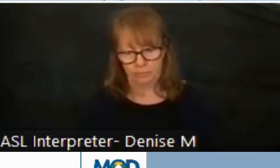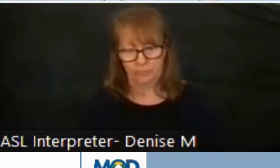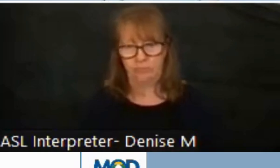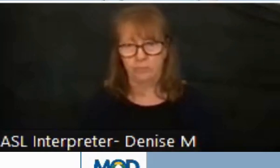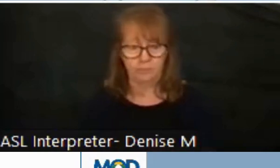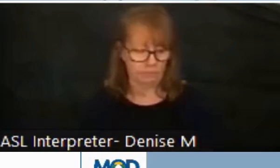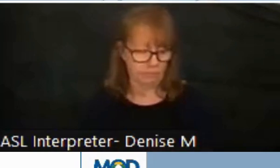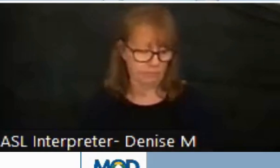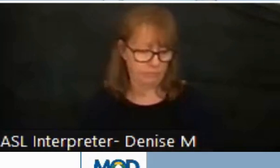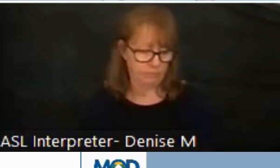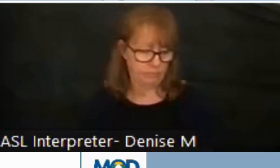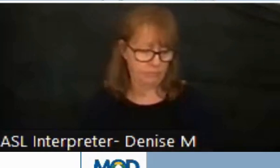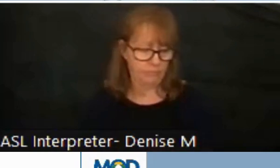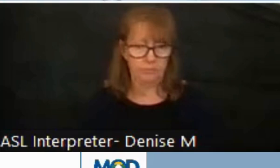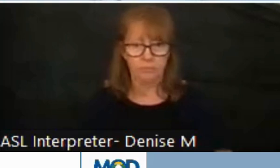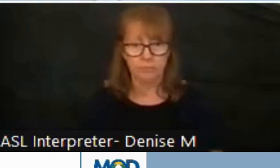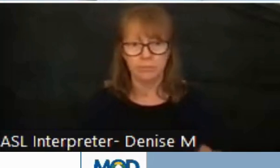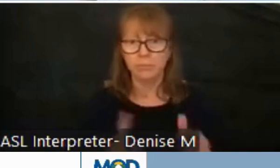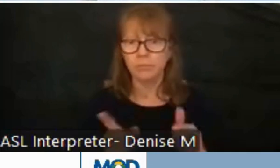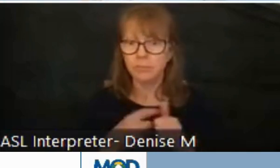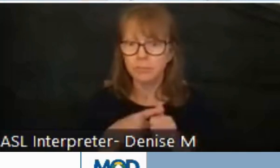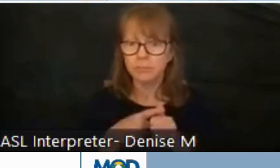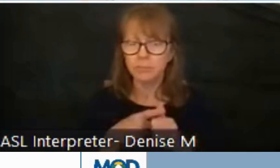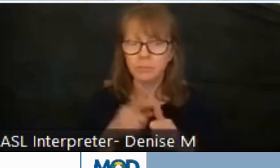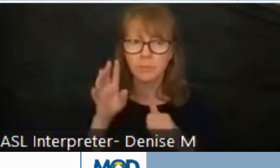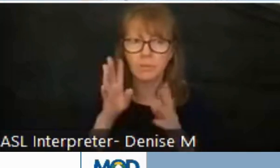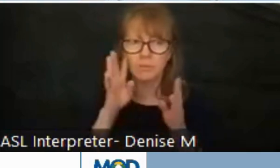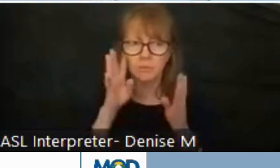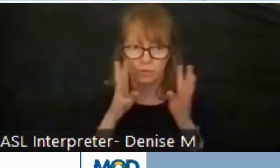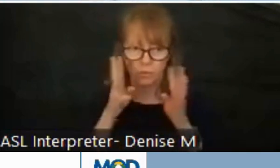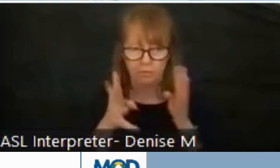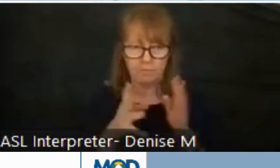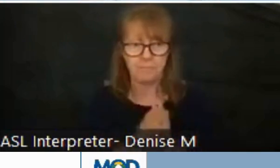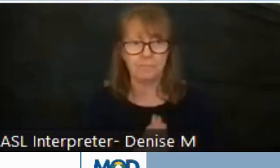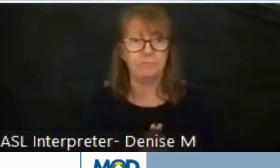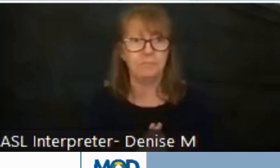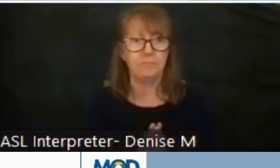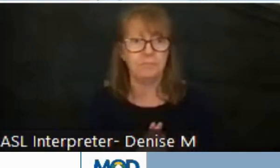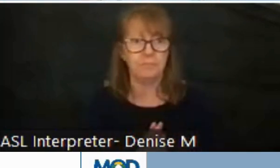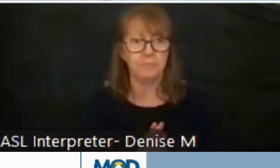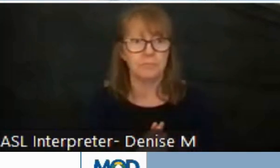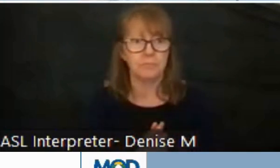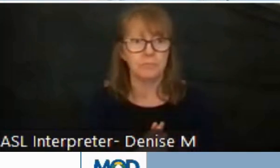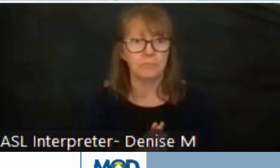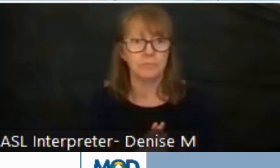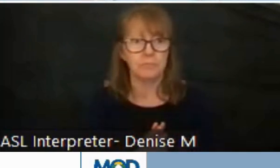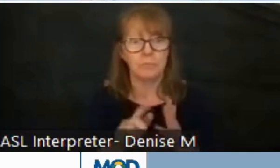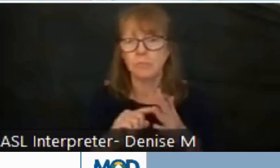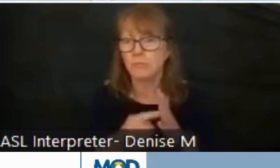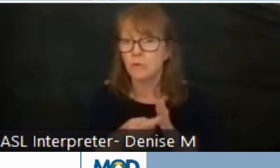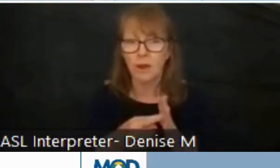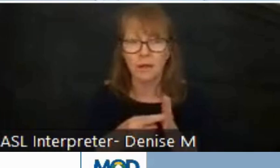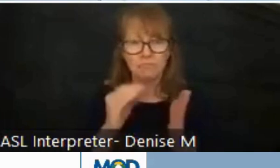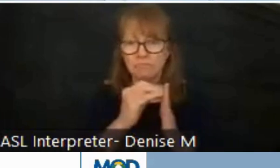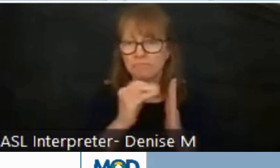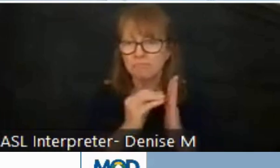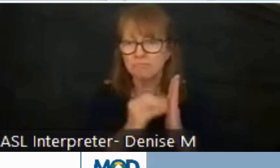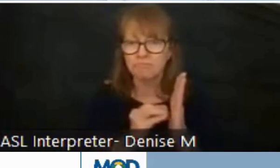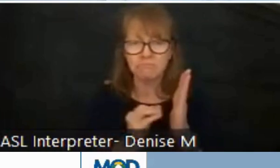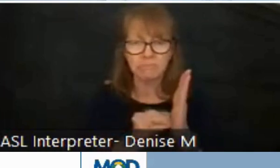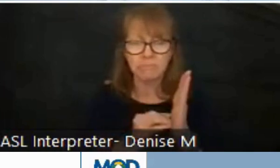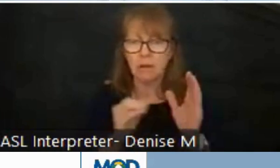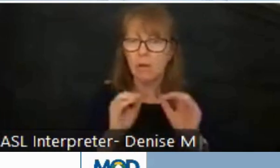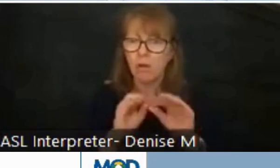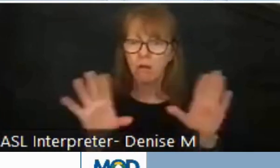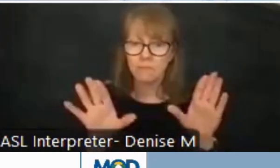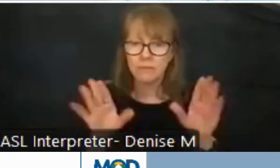So firstly, brainstorming. Start by identifying any obvious solution. Often this will end up being what